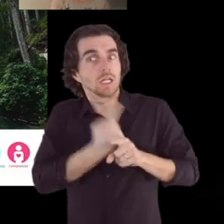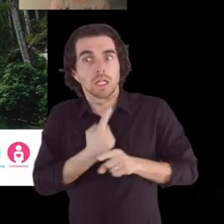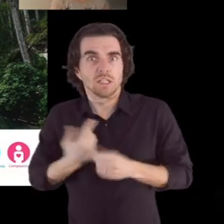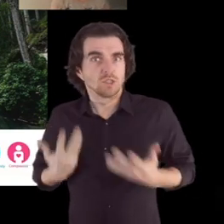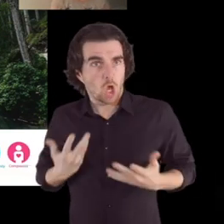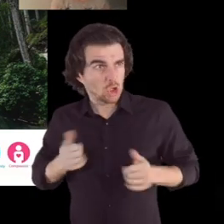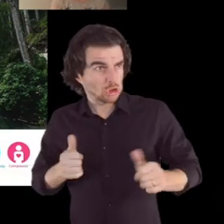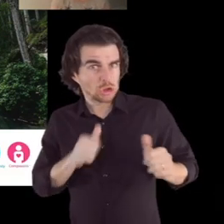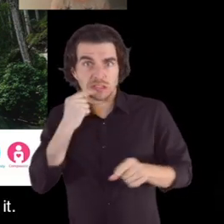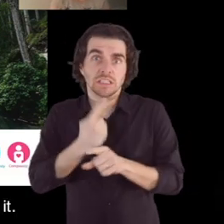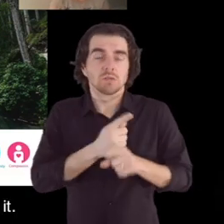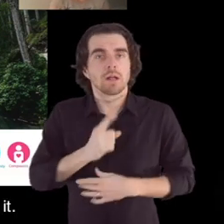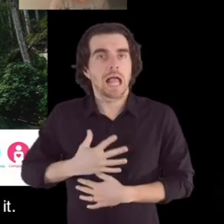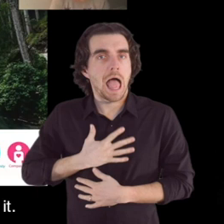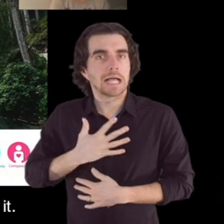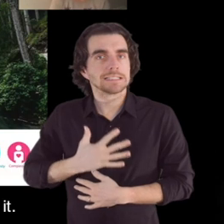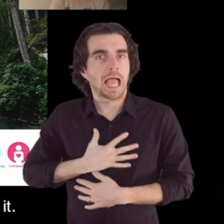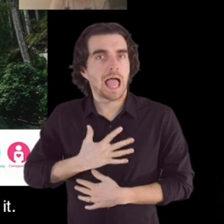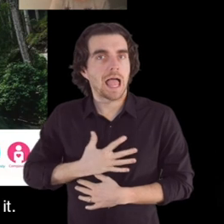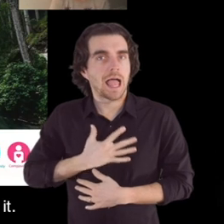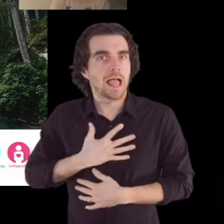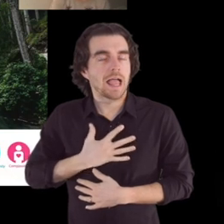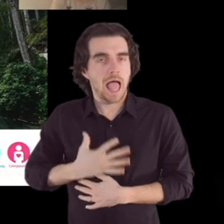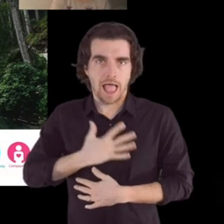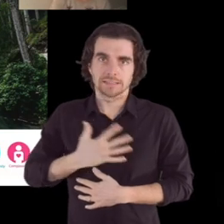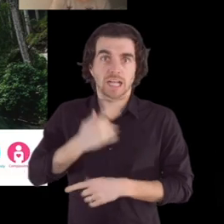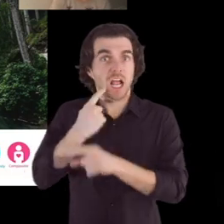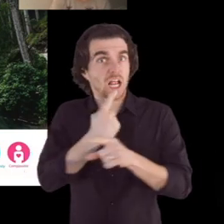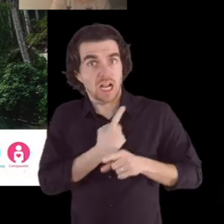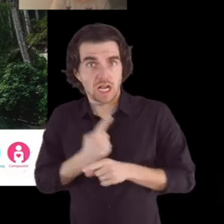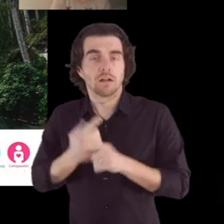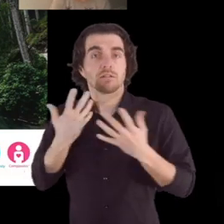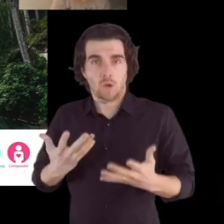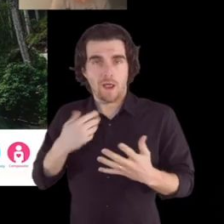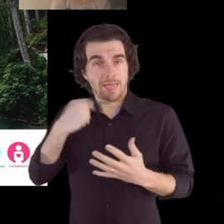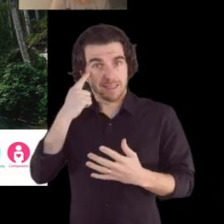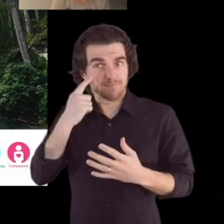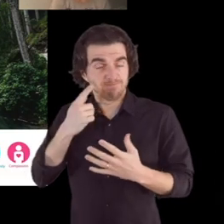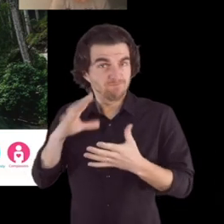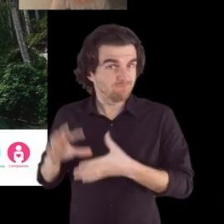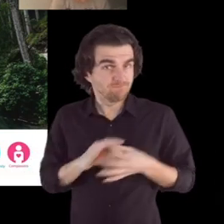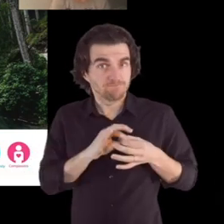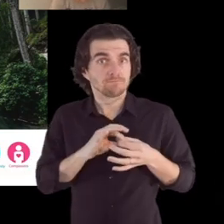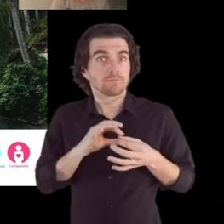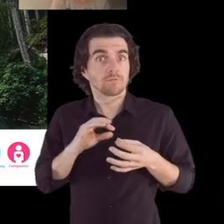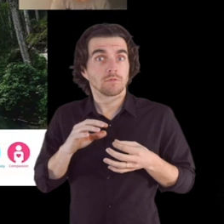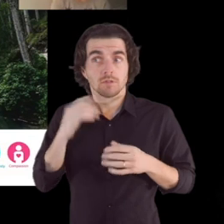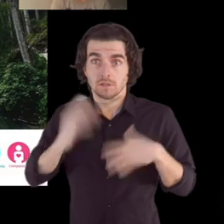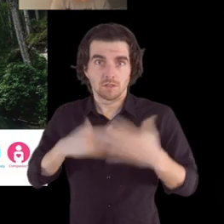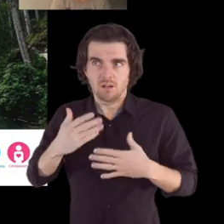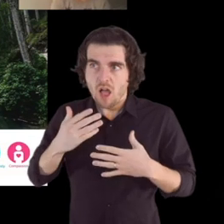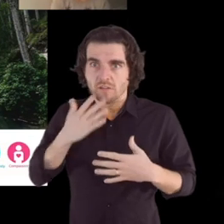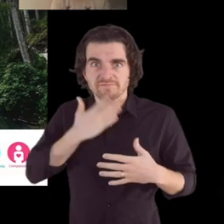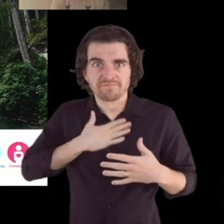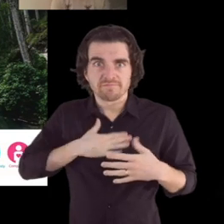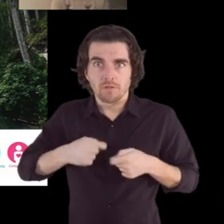is anxiety, and that's understandable really, isn't it? And at the minute lately it's been about exhaustion, because I think this has gone on for longer than we originally